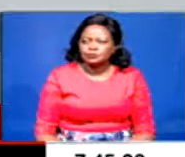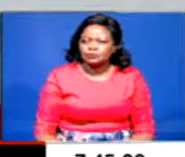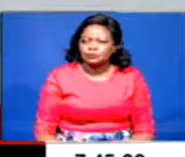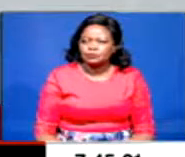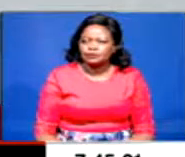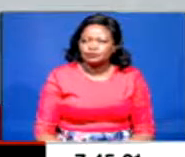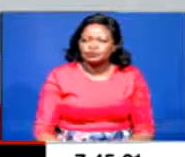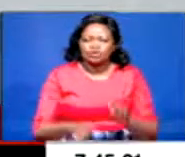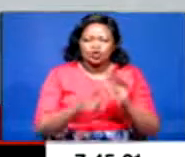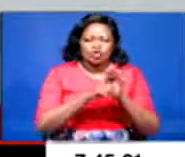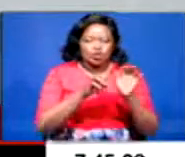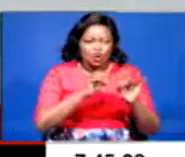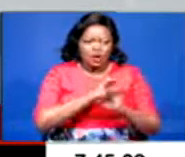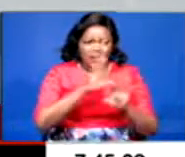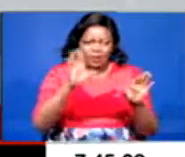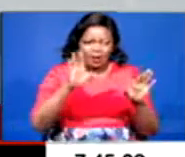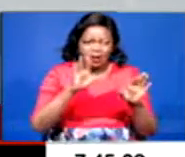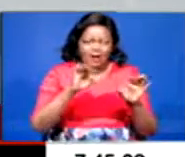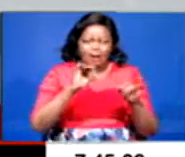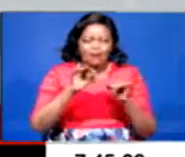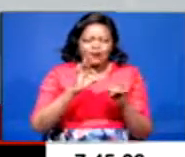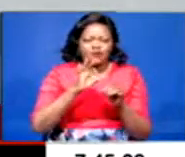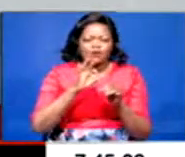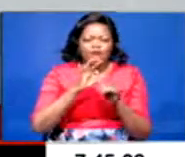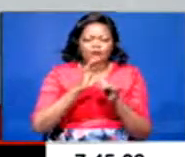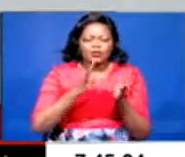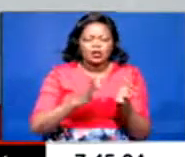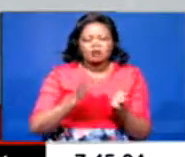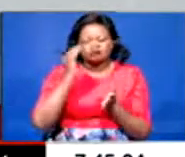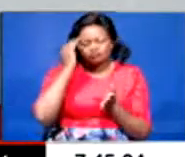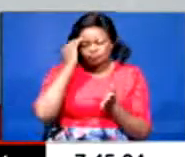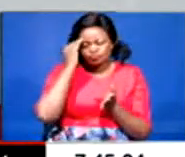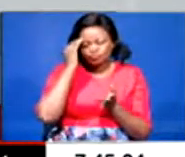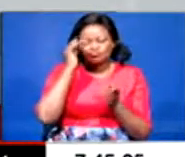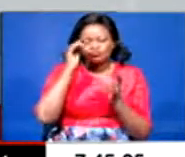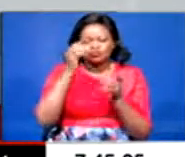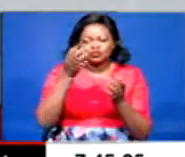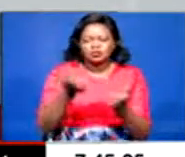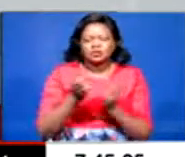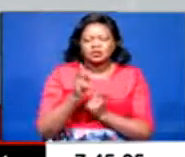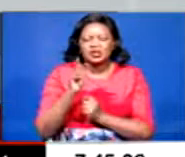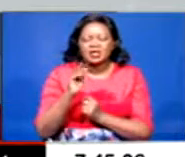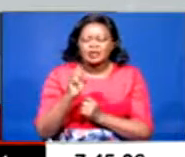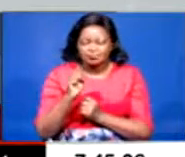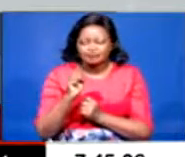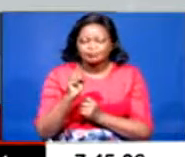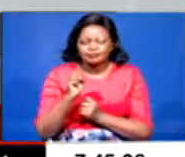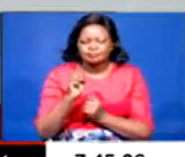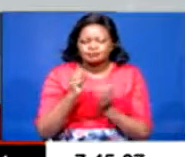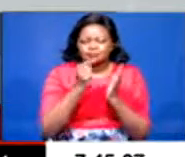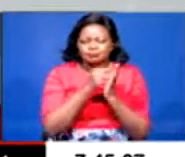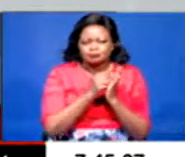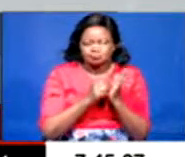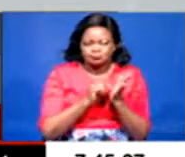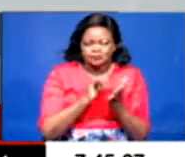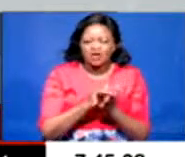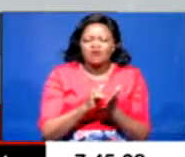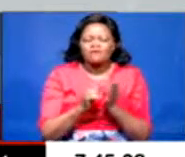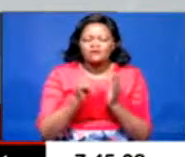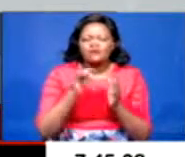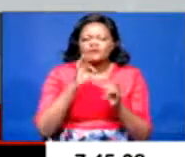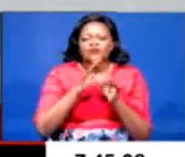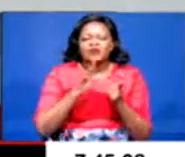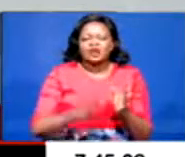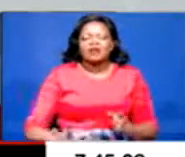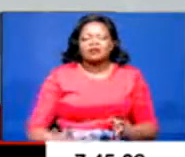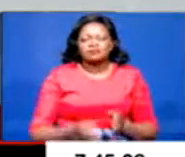one. When it comes to voter identification, you need the KIMS kit, because the KIMS kit is the one that has got your voter identification details.